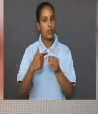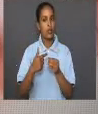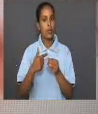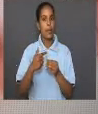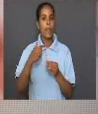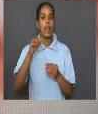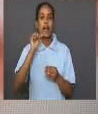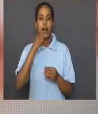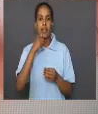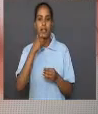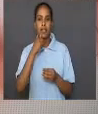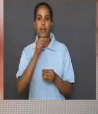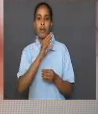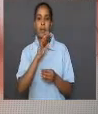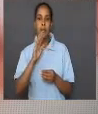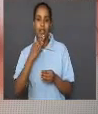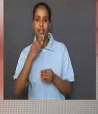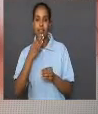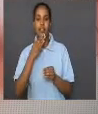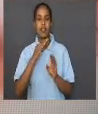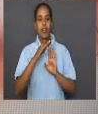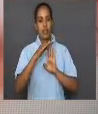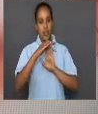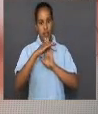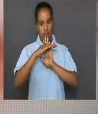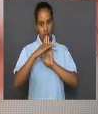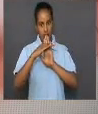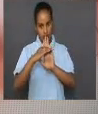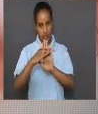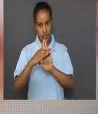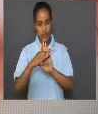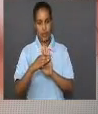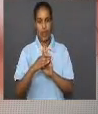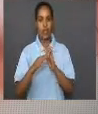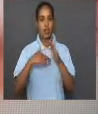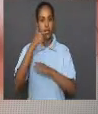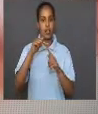be learning about acid-base indicators.